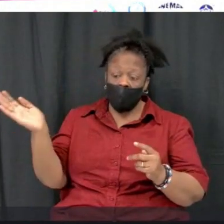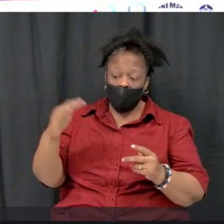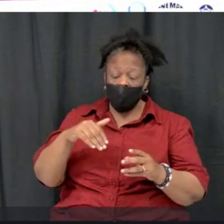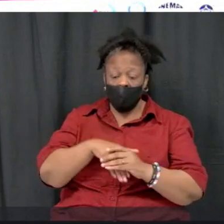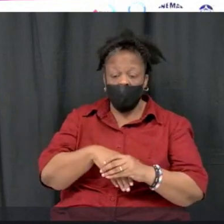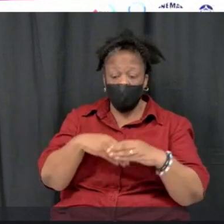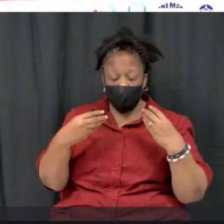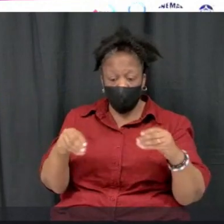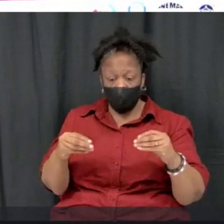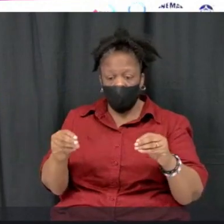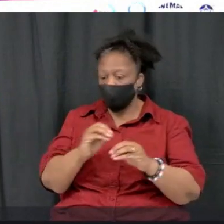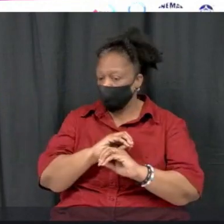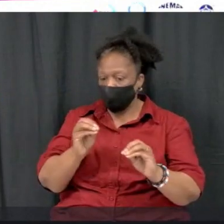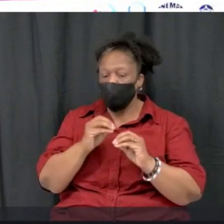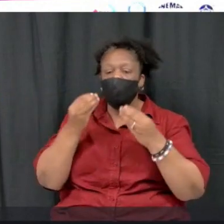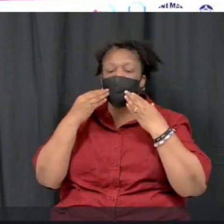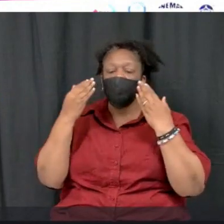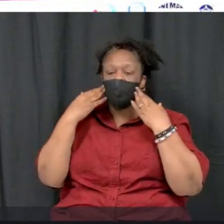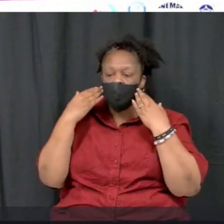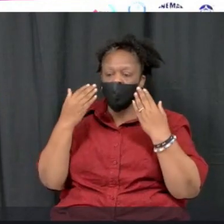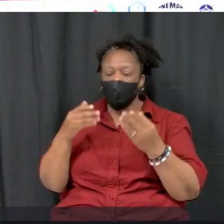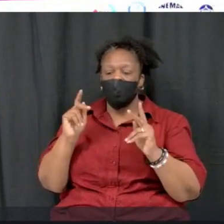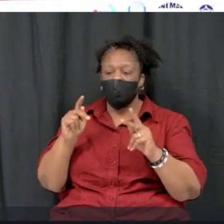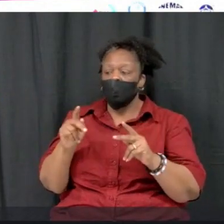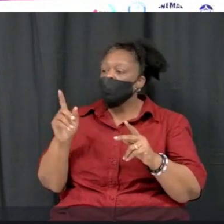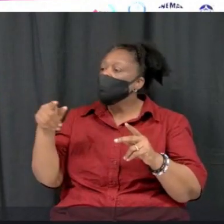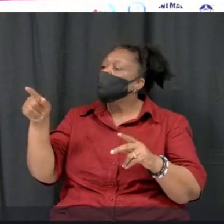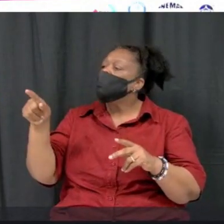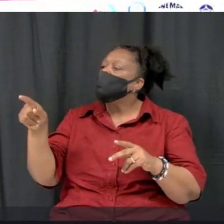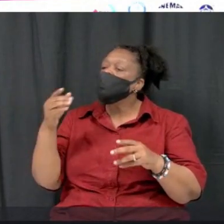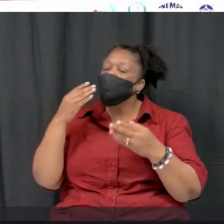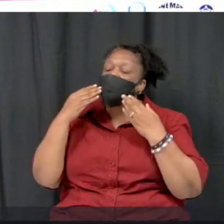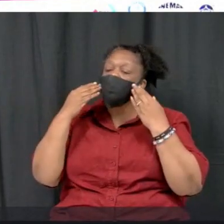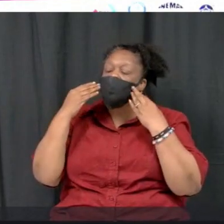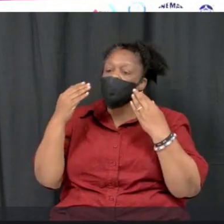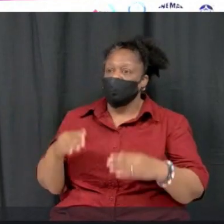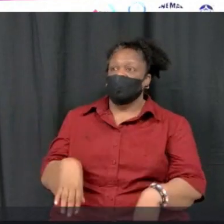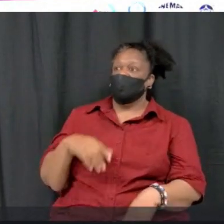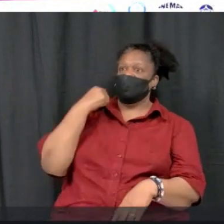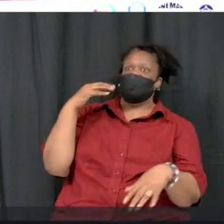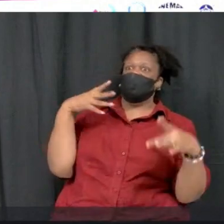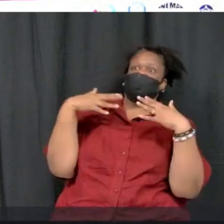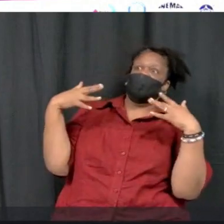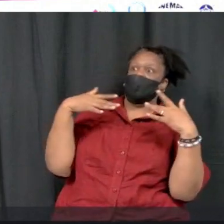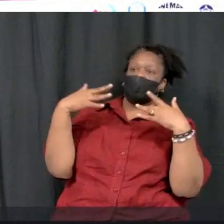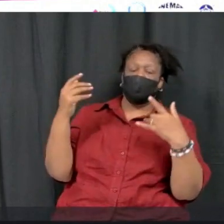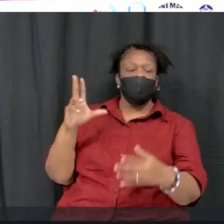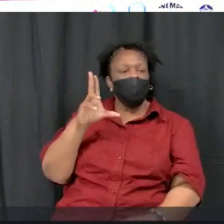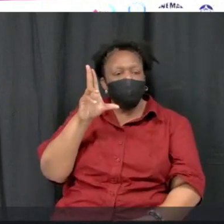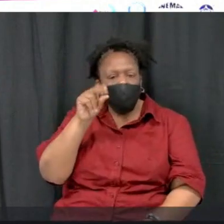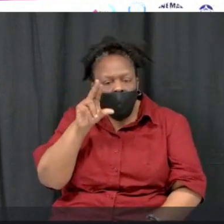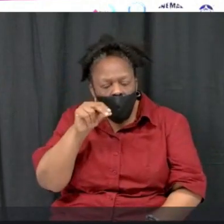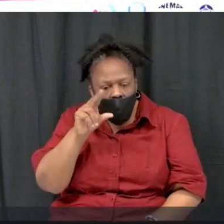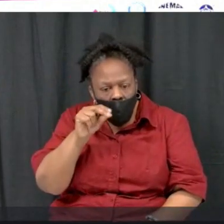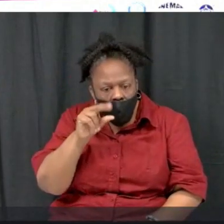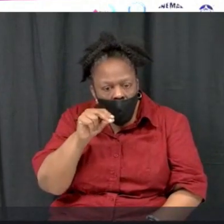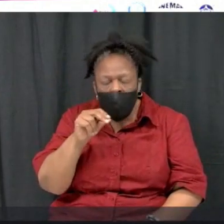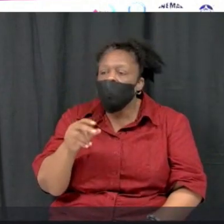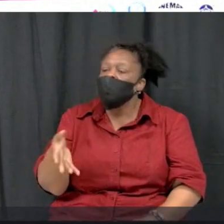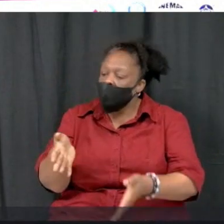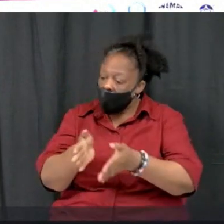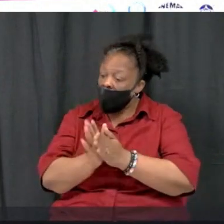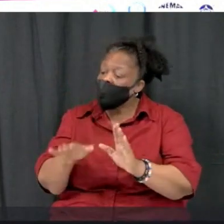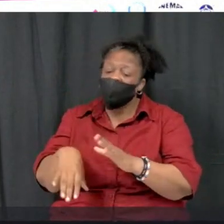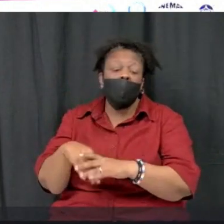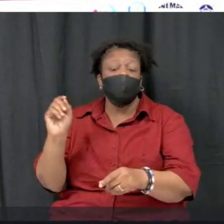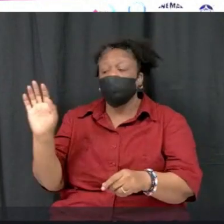to just enforce the rule. The rule is the rule, it's a law, and it needs to be followed. And if they're unable to do that, then you ask them to leave. If